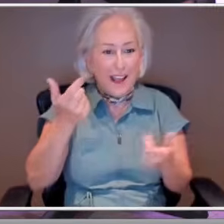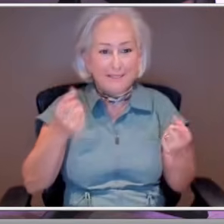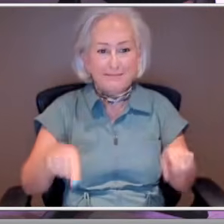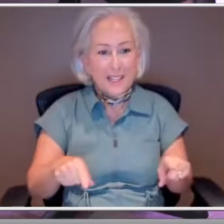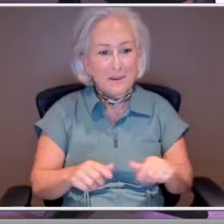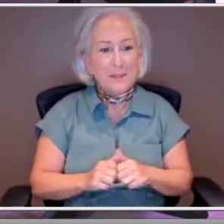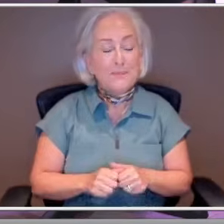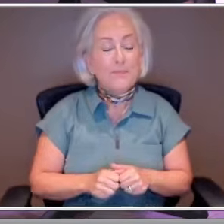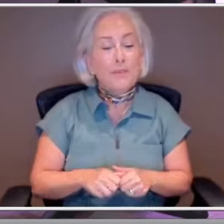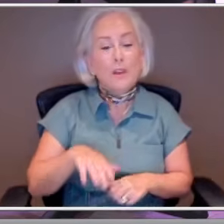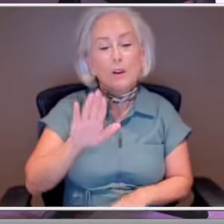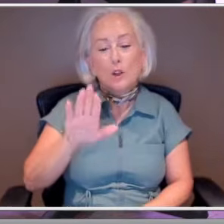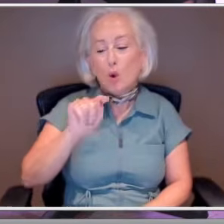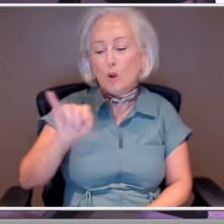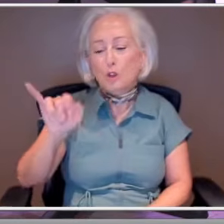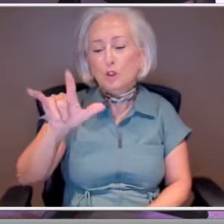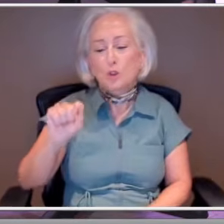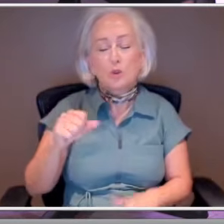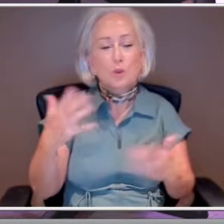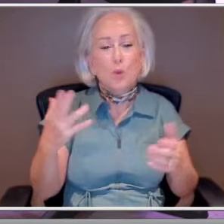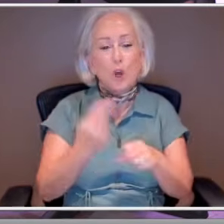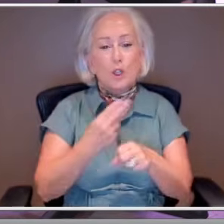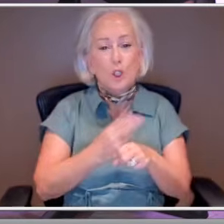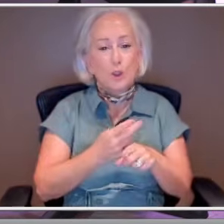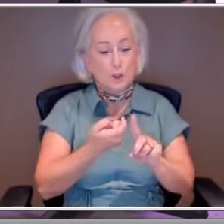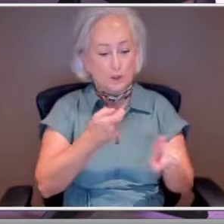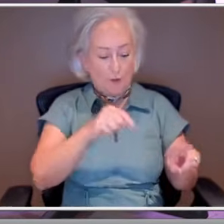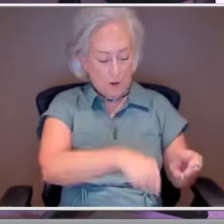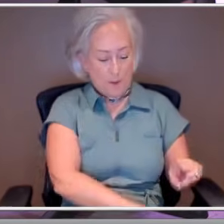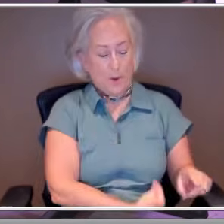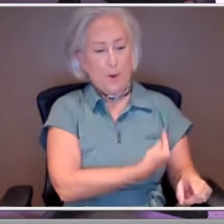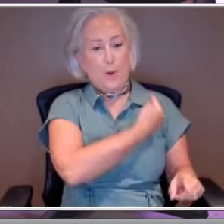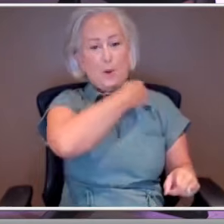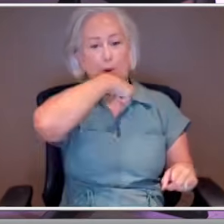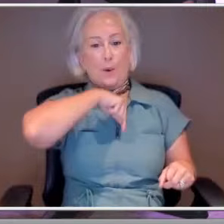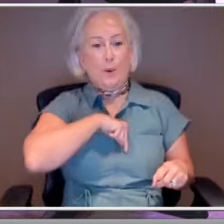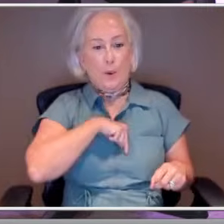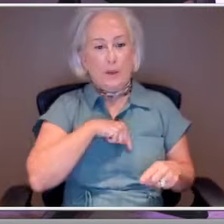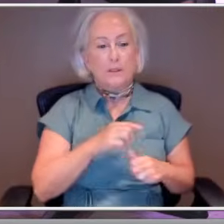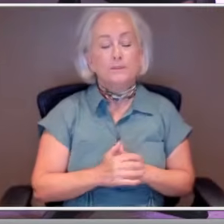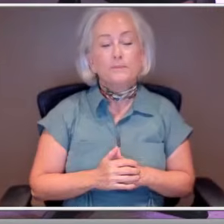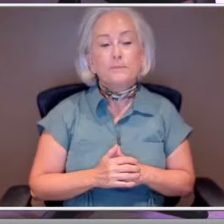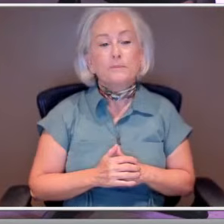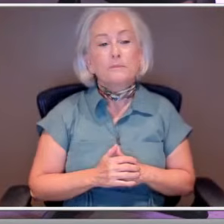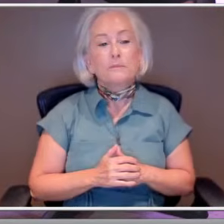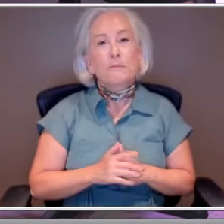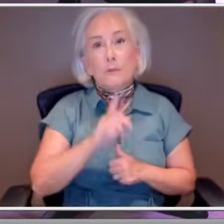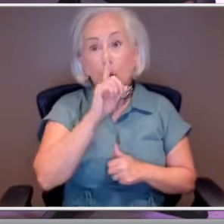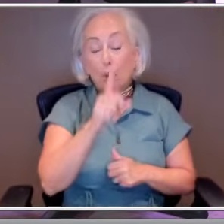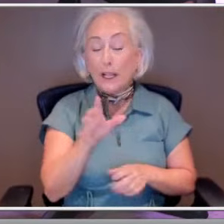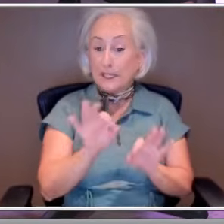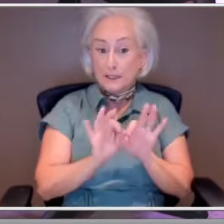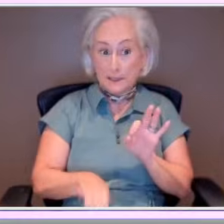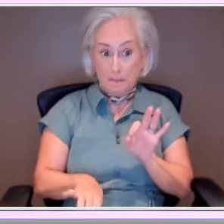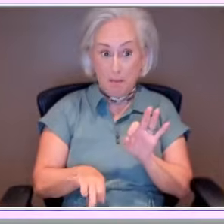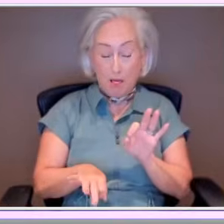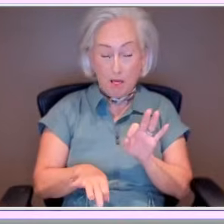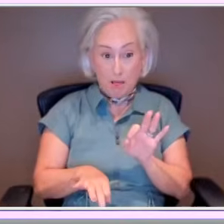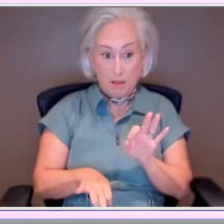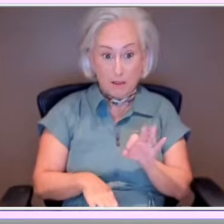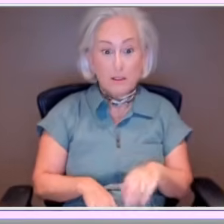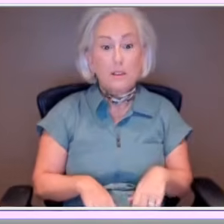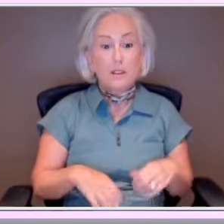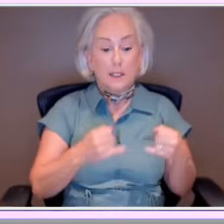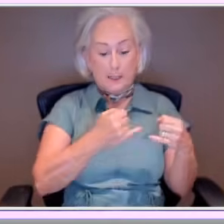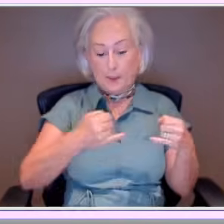you're weaving the catheter up through the leg to the heart? So it's kind of a simple, it's relatively simple. It's a rail, it's a wire